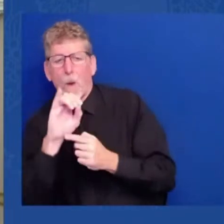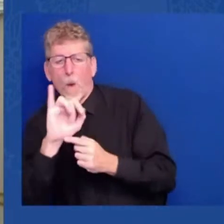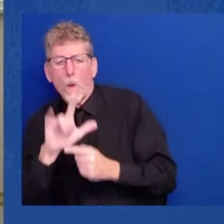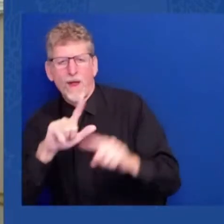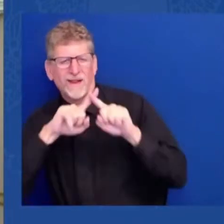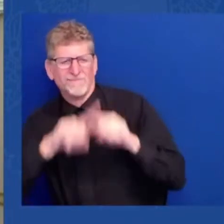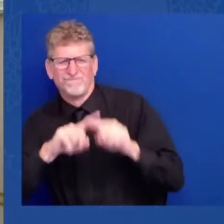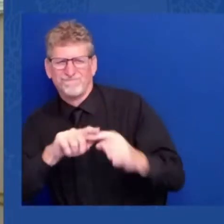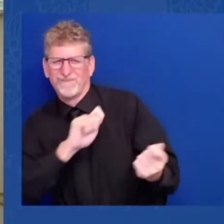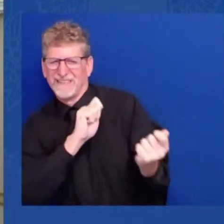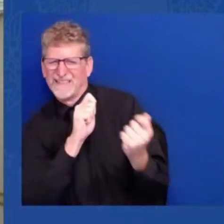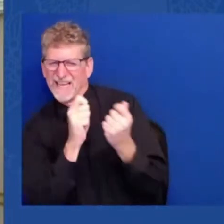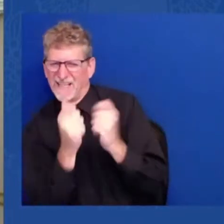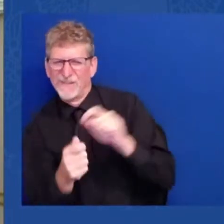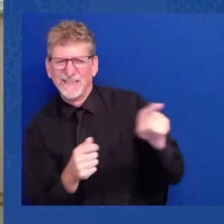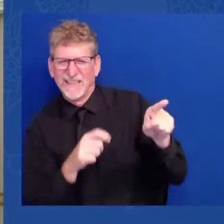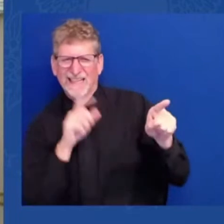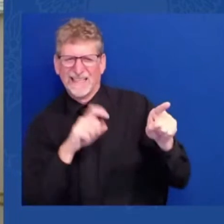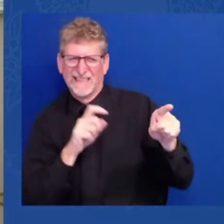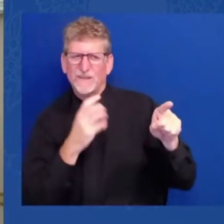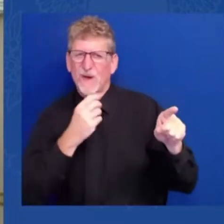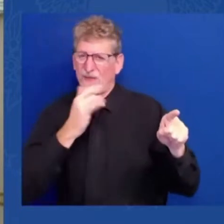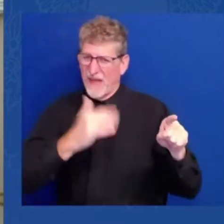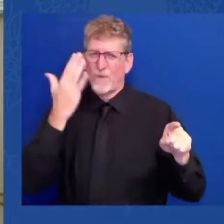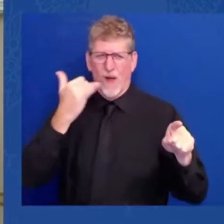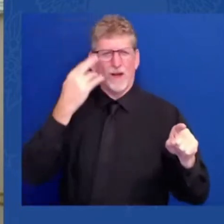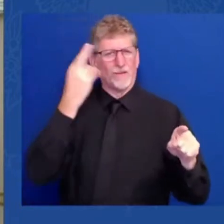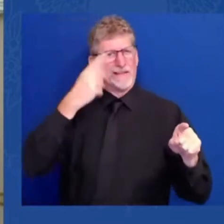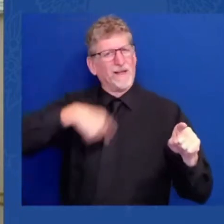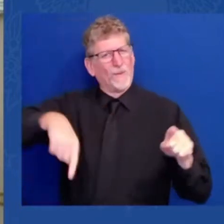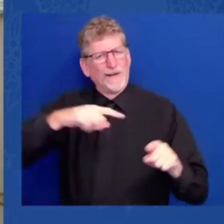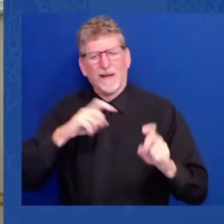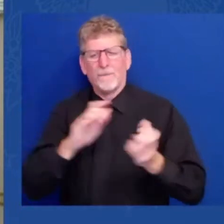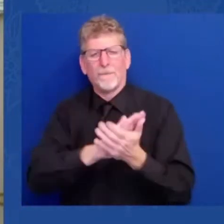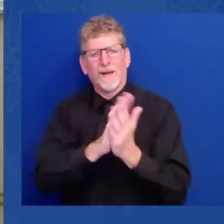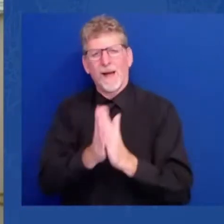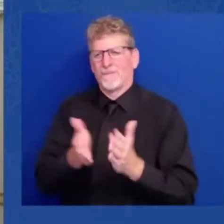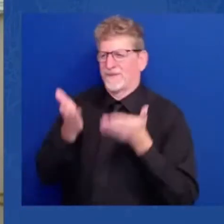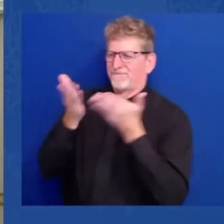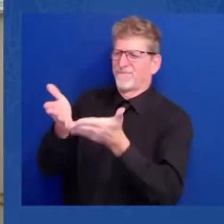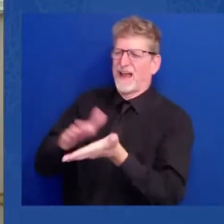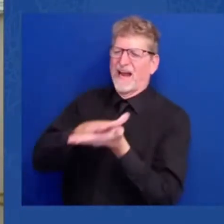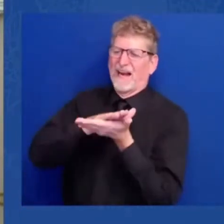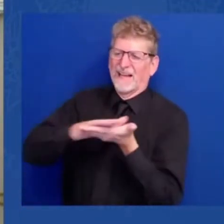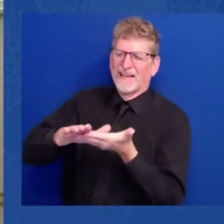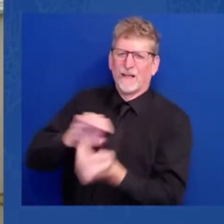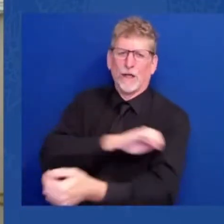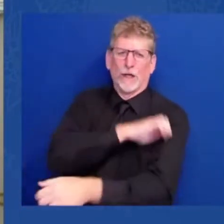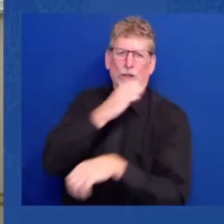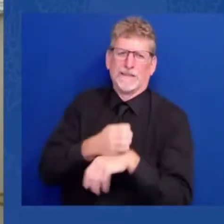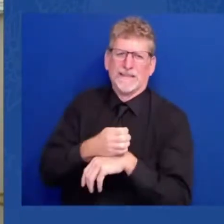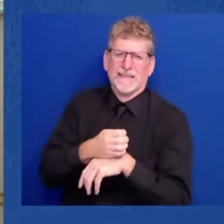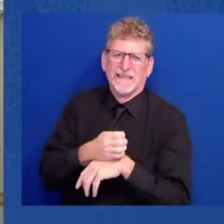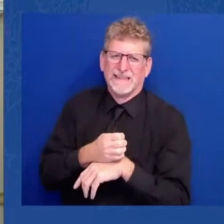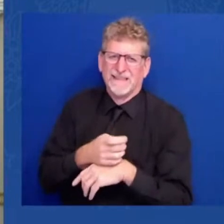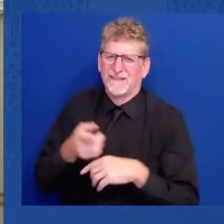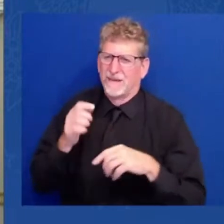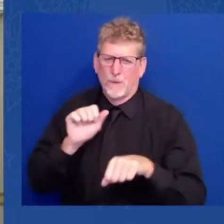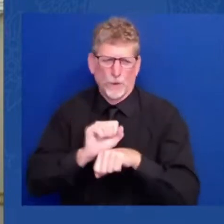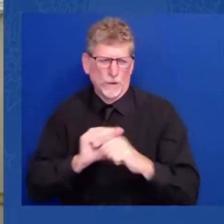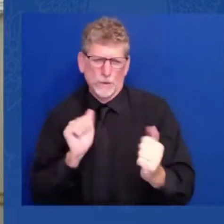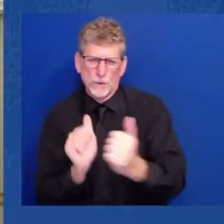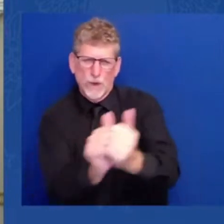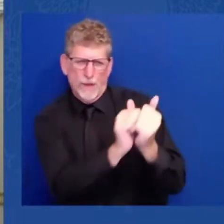the future where together we can achieve greater independence. Loosening environmental regulations or pulling back clean